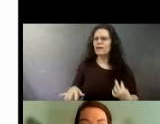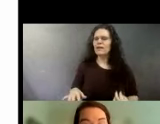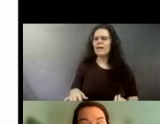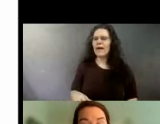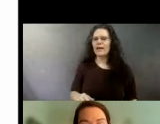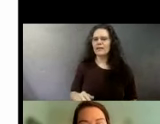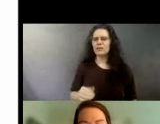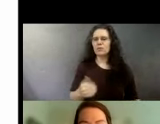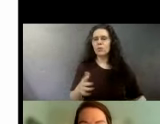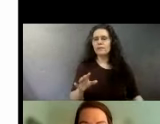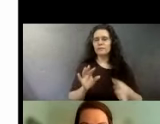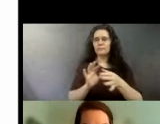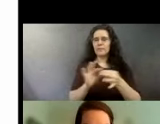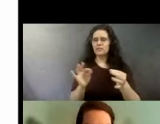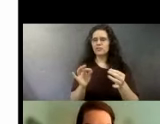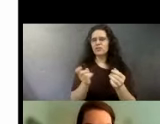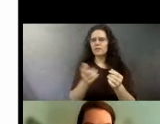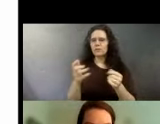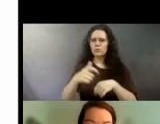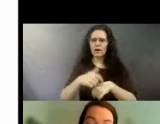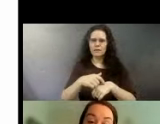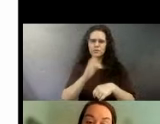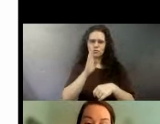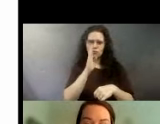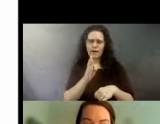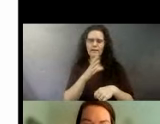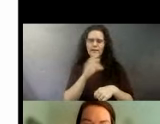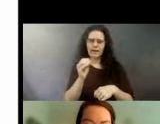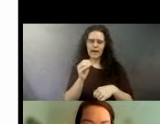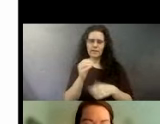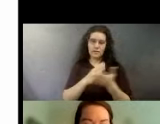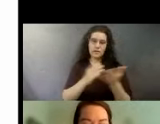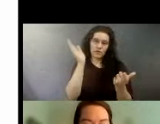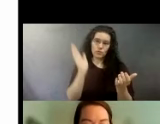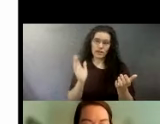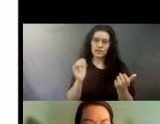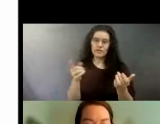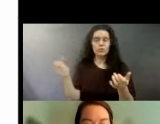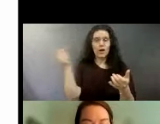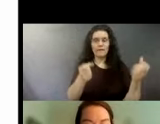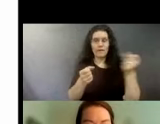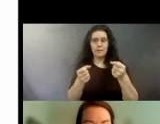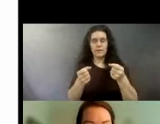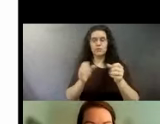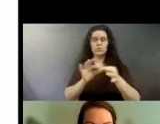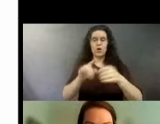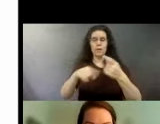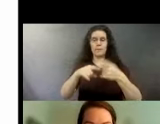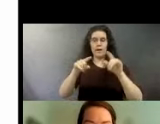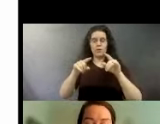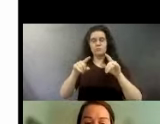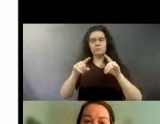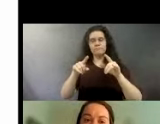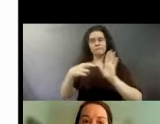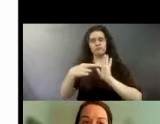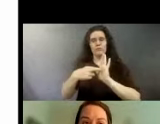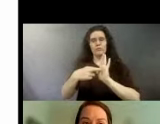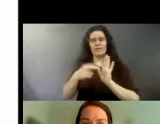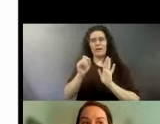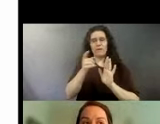times, both directly and through some of our presenters who have represented this system, that if you're